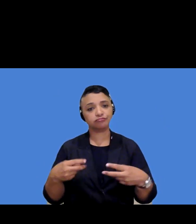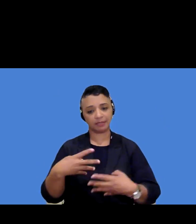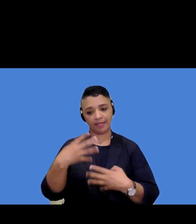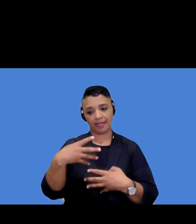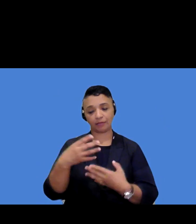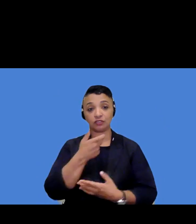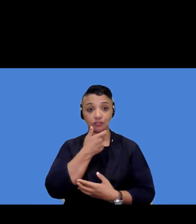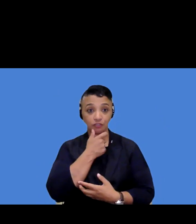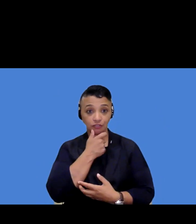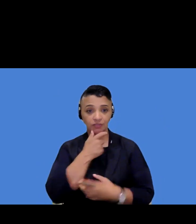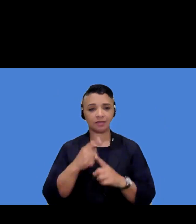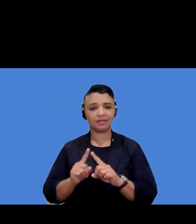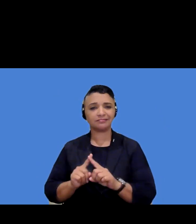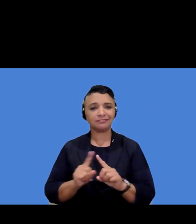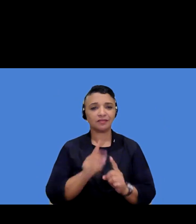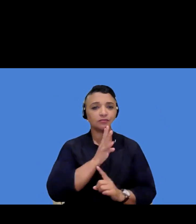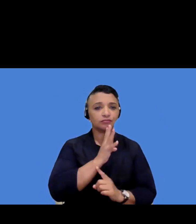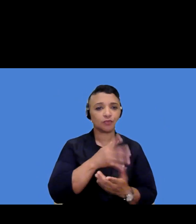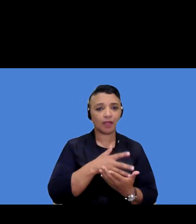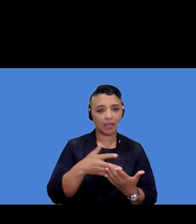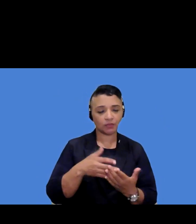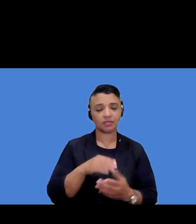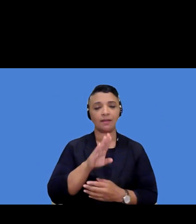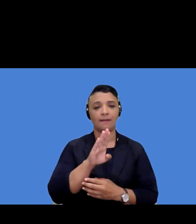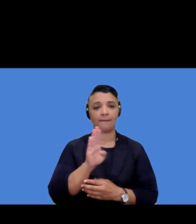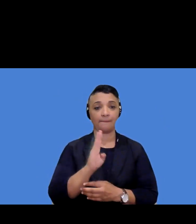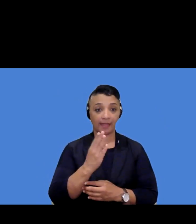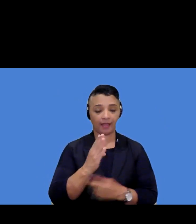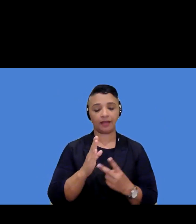language interpretation in Bengali, Nepali, and Urdu.